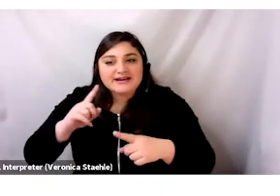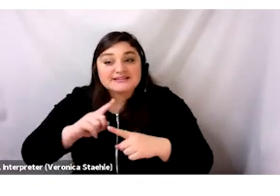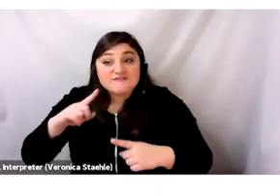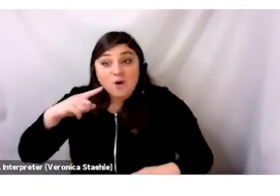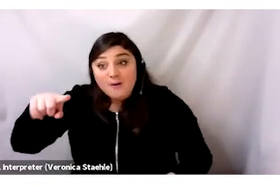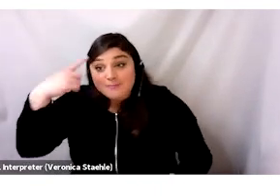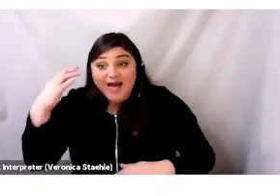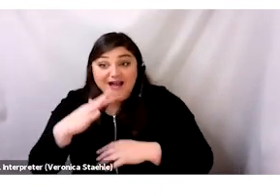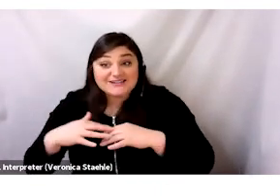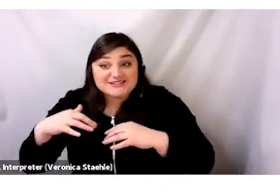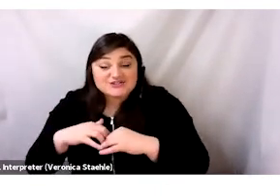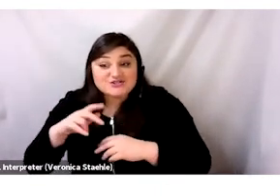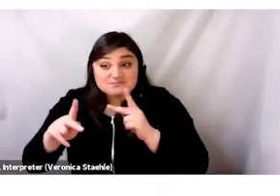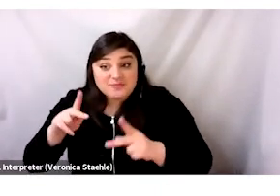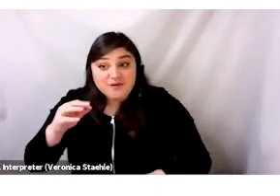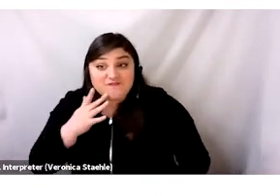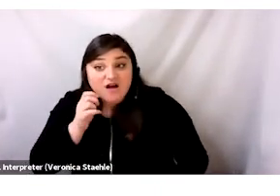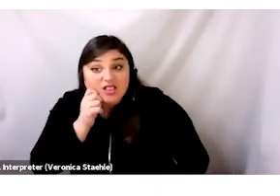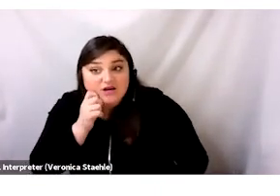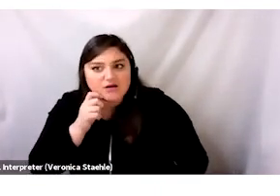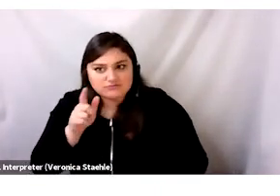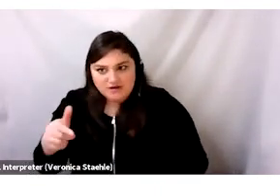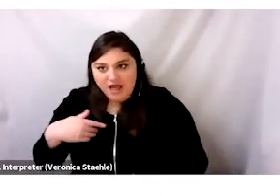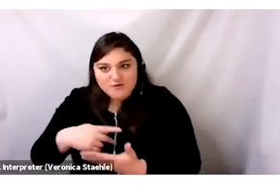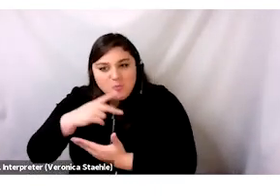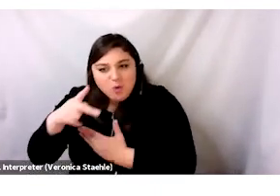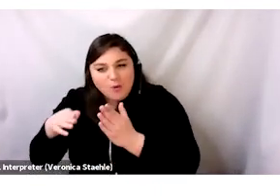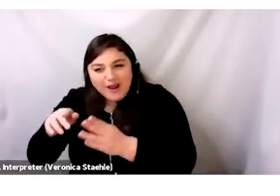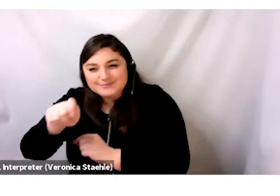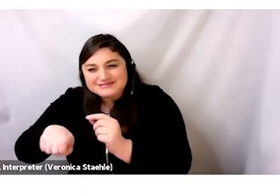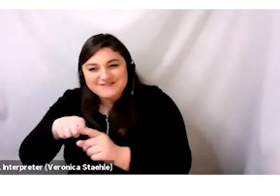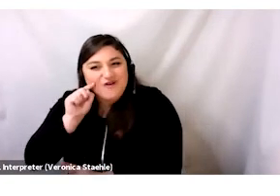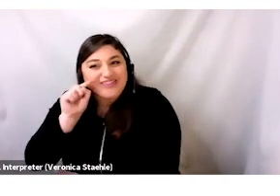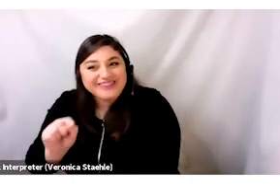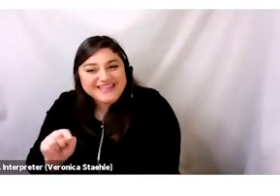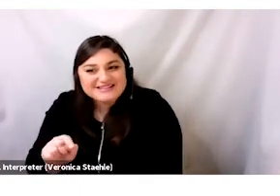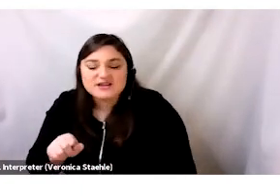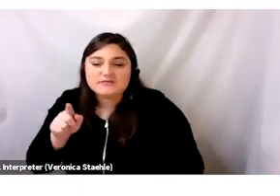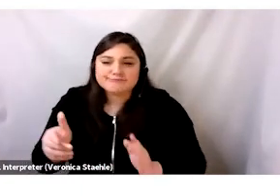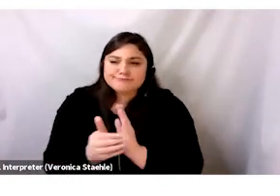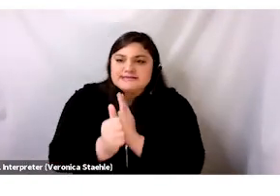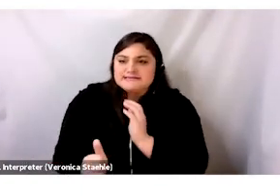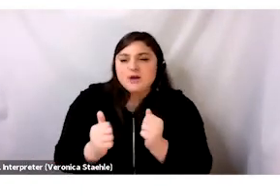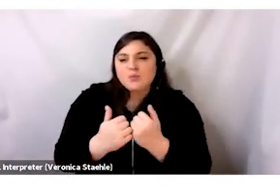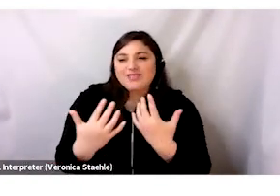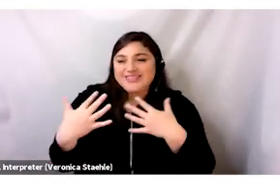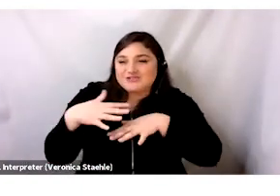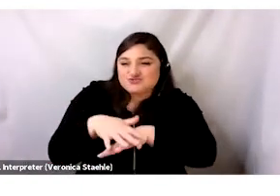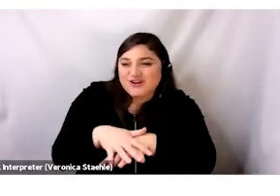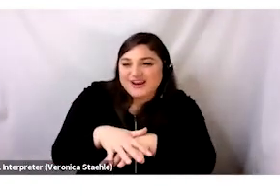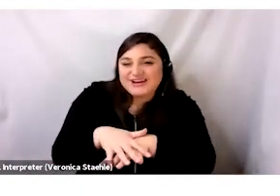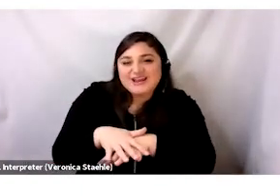specifically for Black, Indigenous people of color. Um, and they do a really great